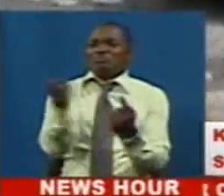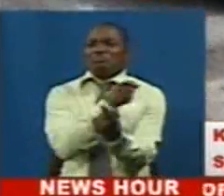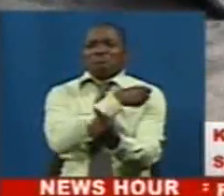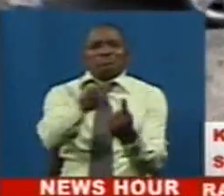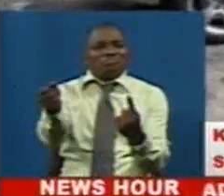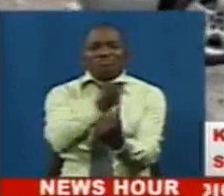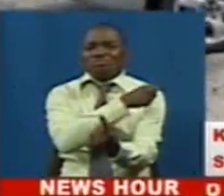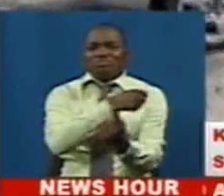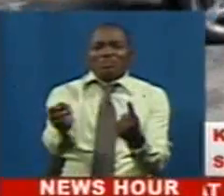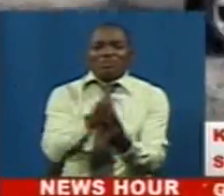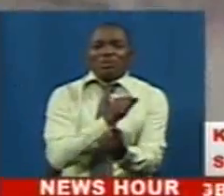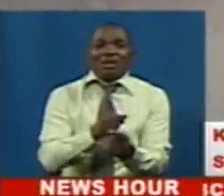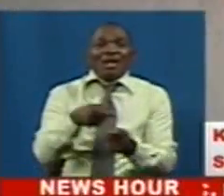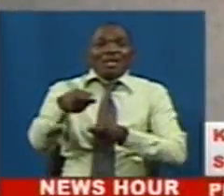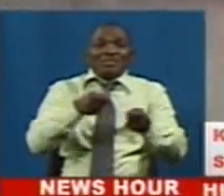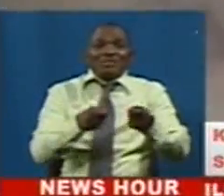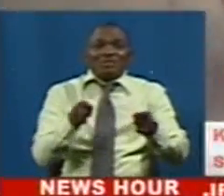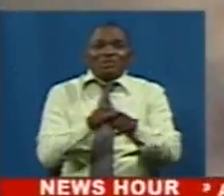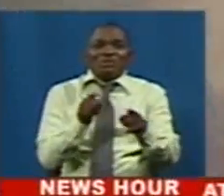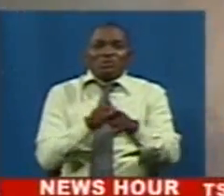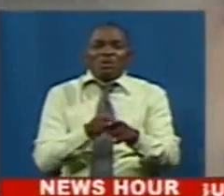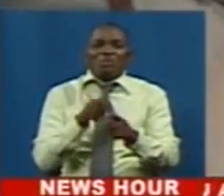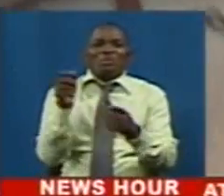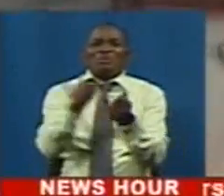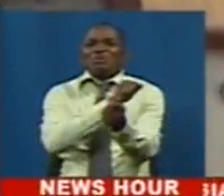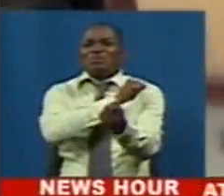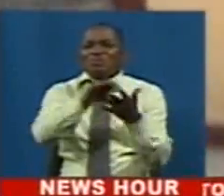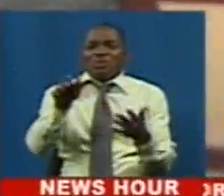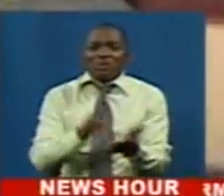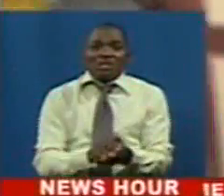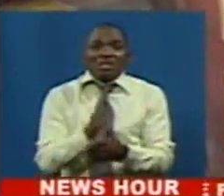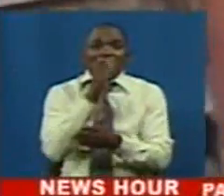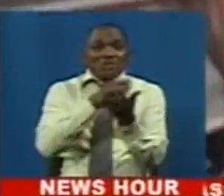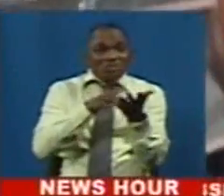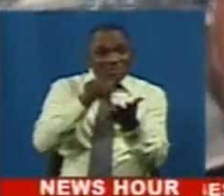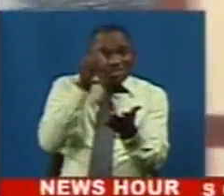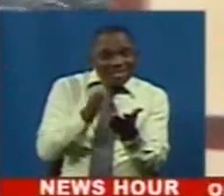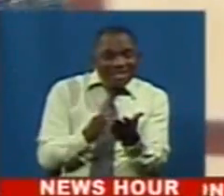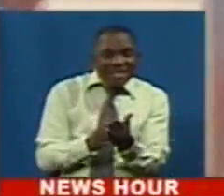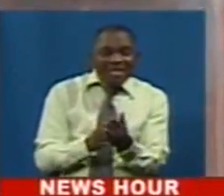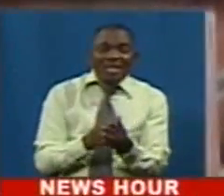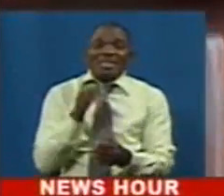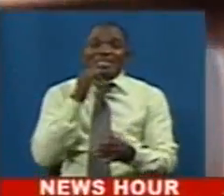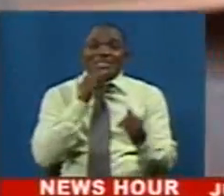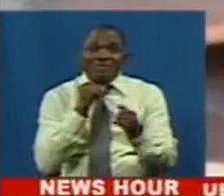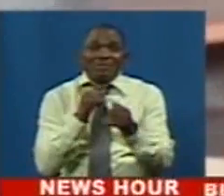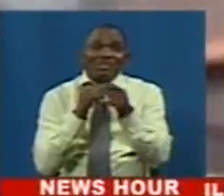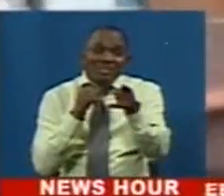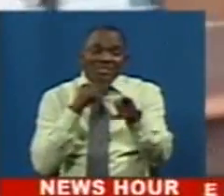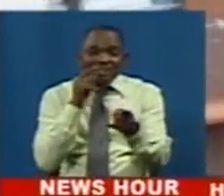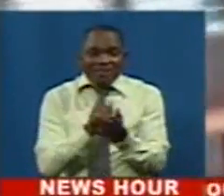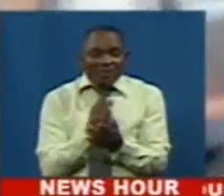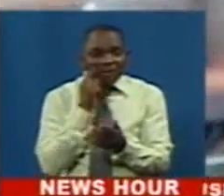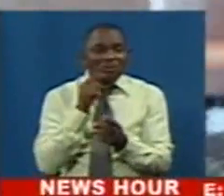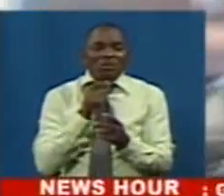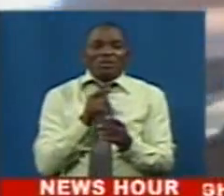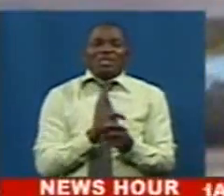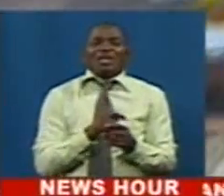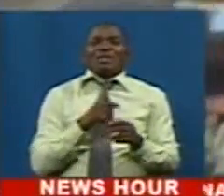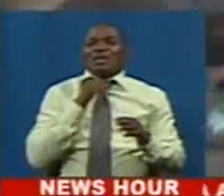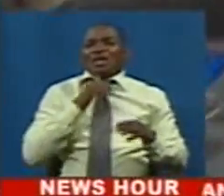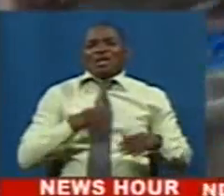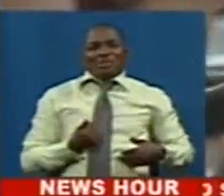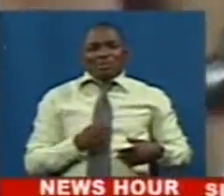while the central administration was also vandalized. Some of the students who spoke to GBC 24 expressed